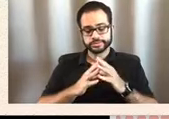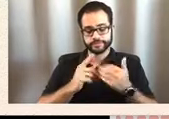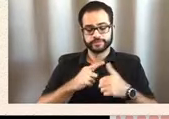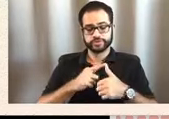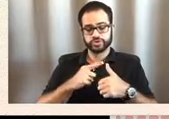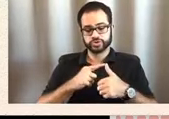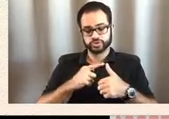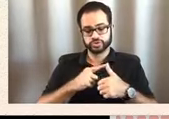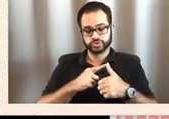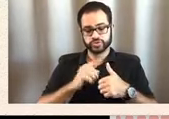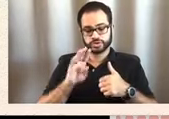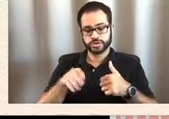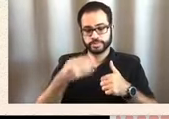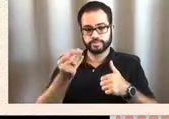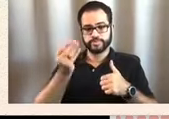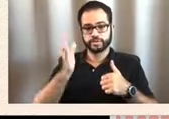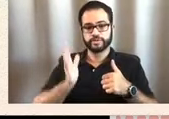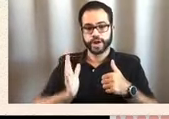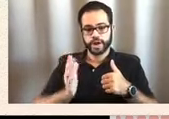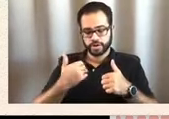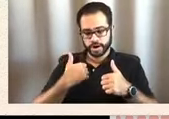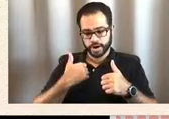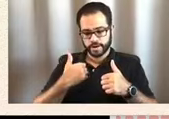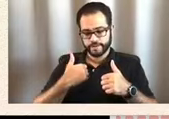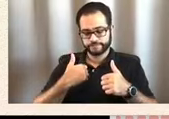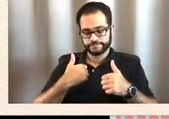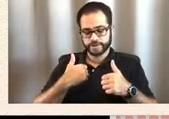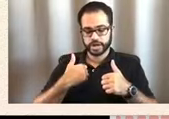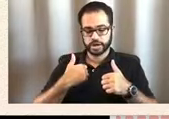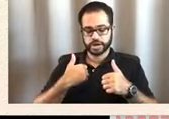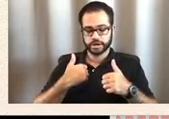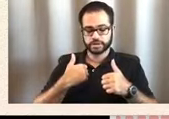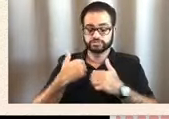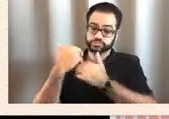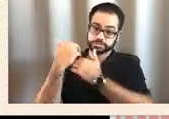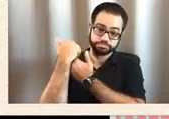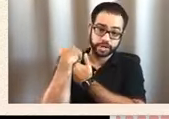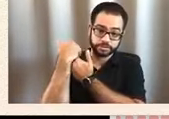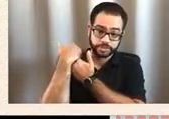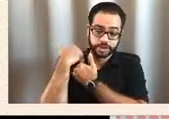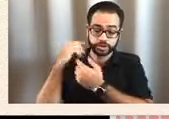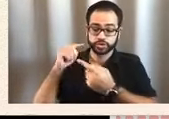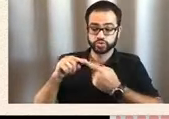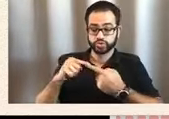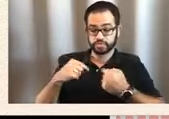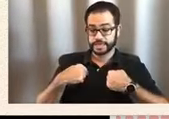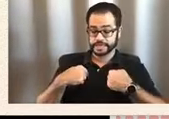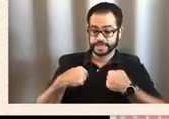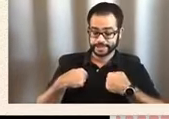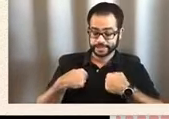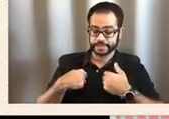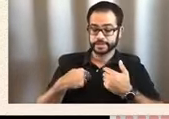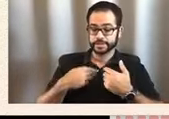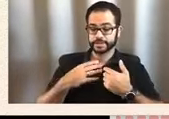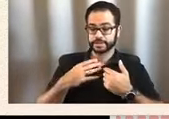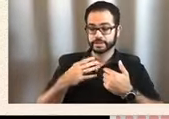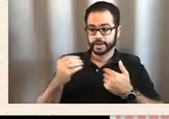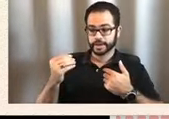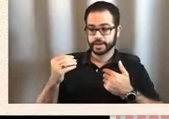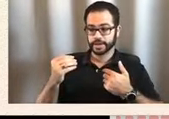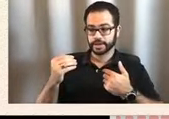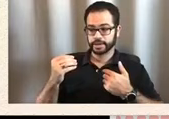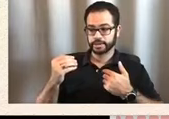provider has not only a responsibility to me as